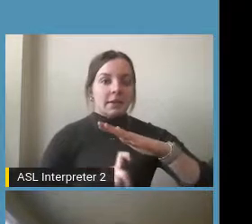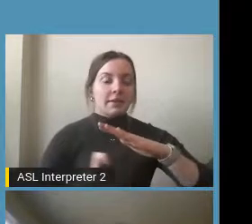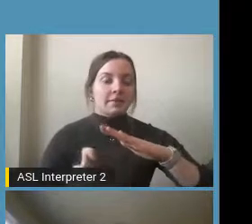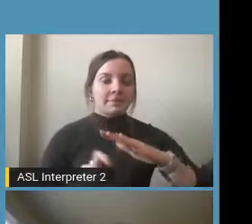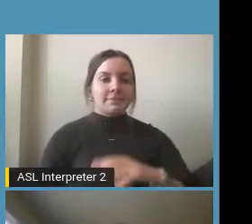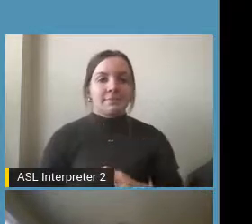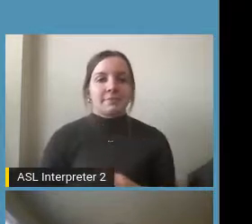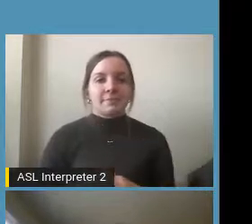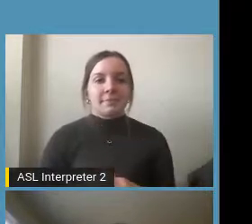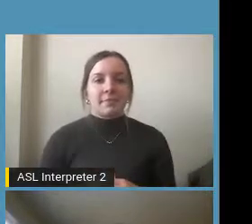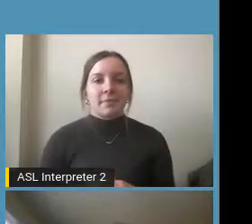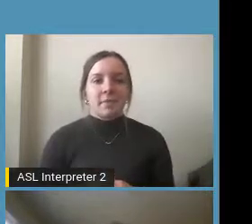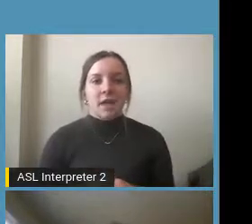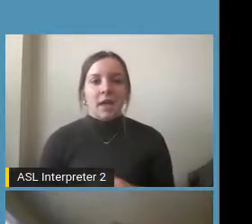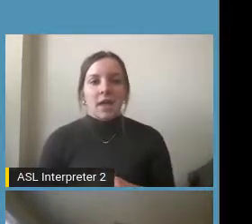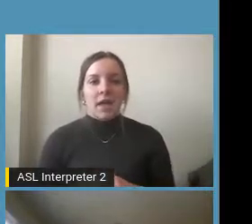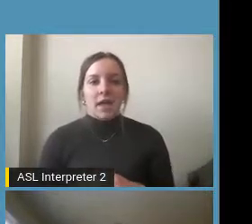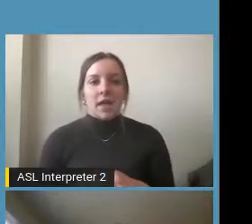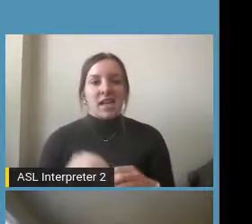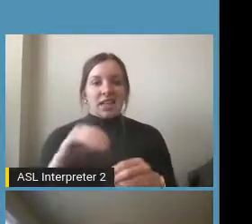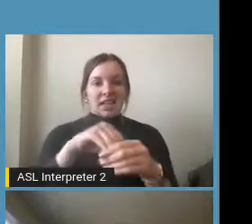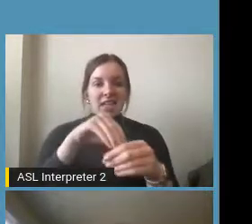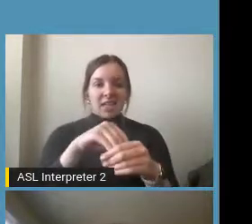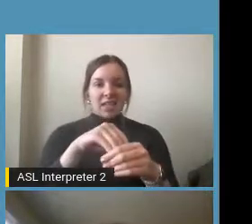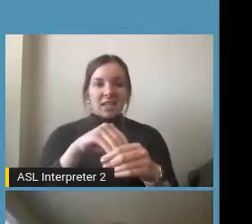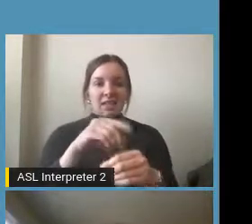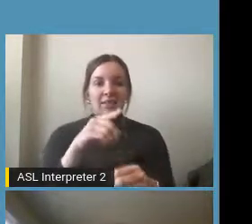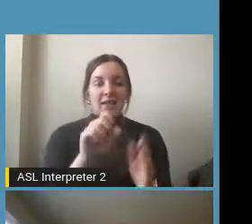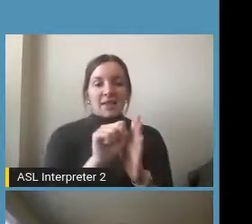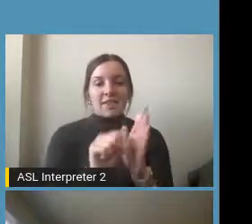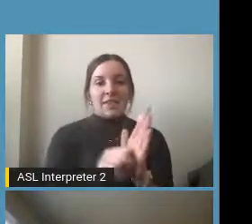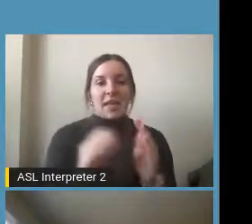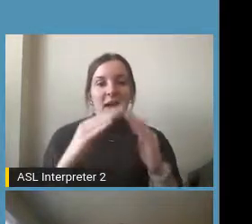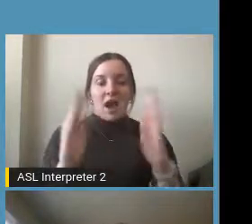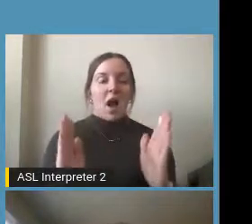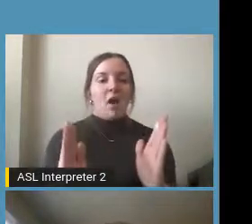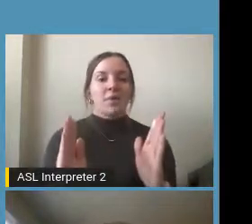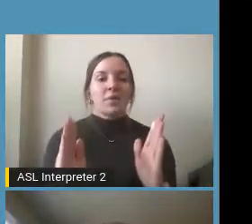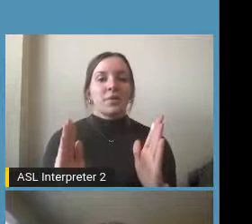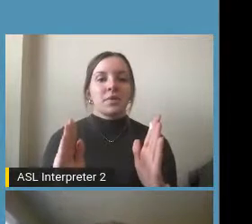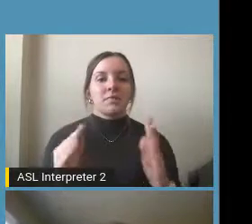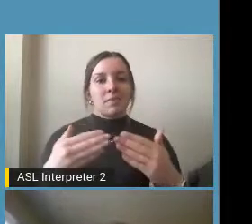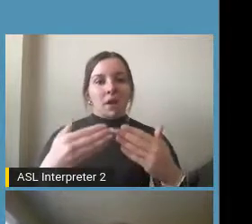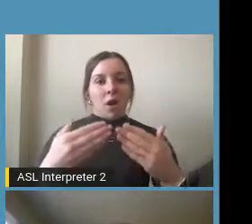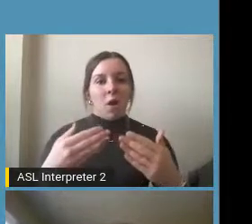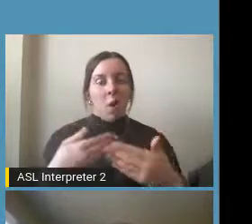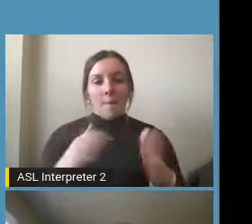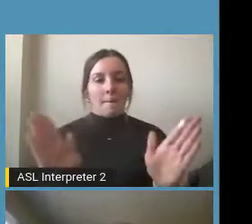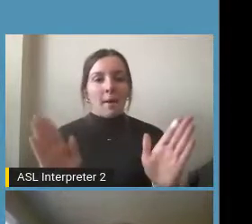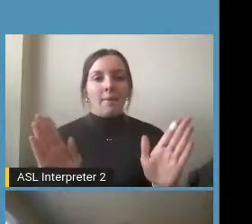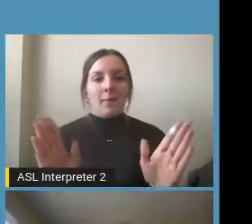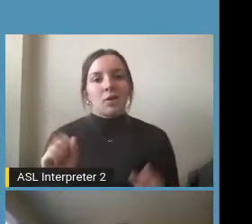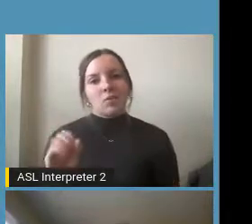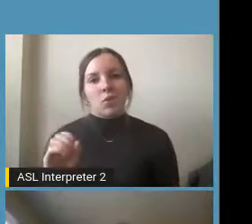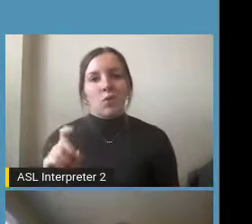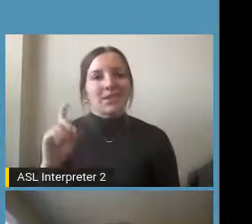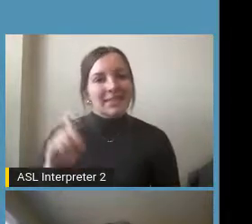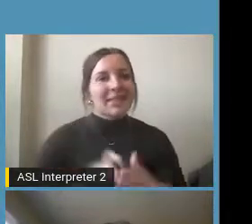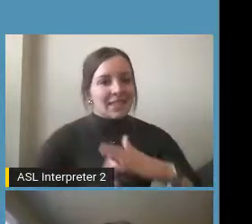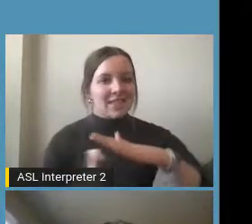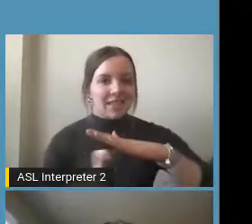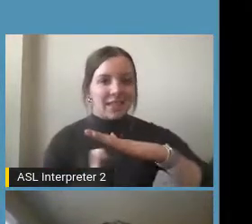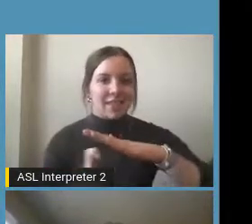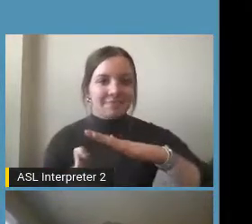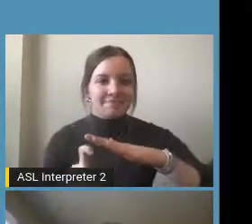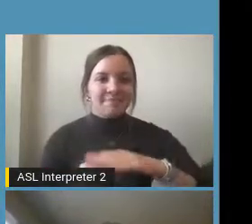couldn't have all that mold material and smelly stuff. So scanning was the only option. Well, in 2006, they wanted this reproduced